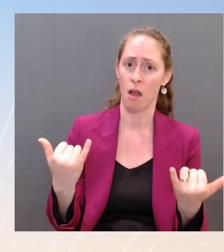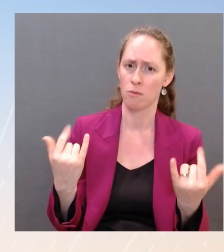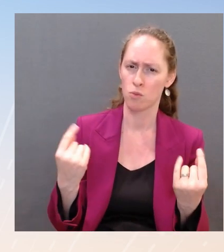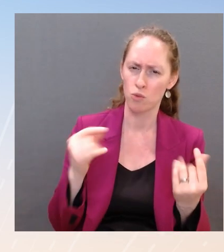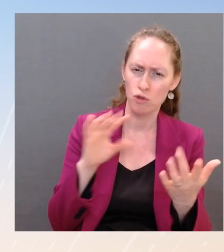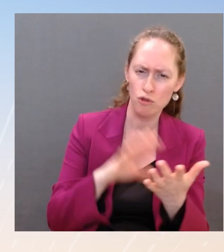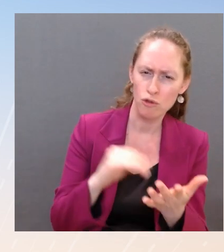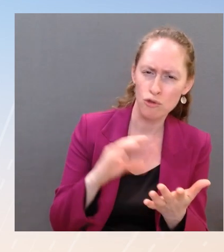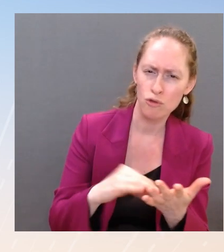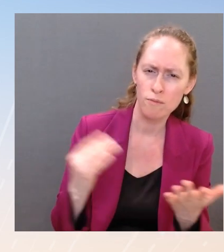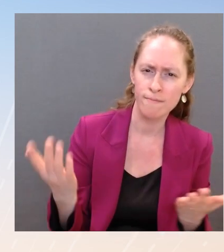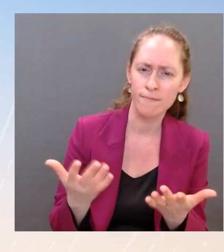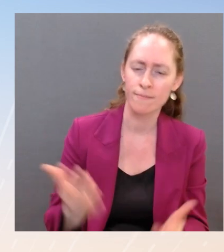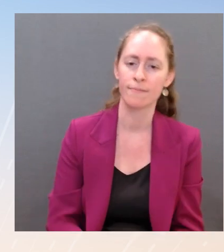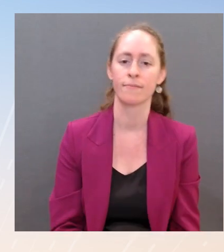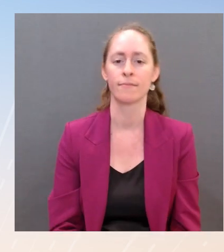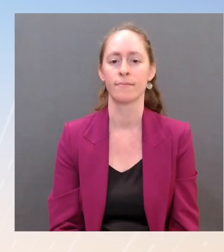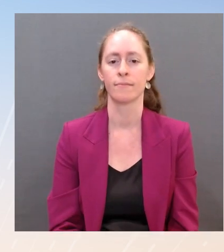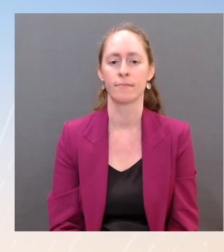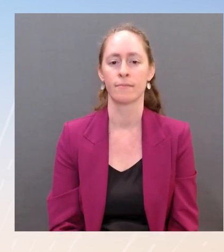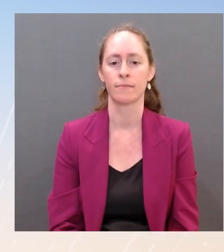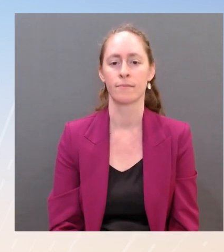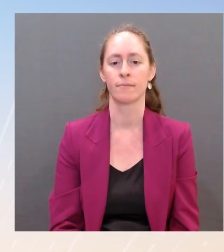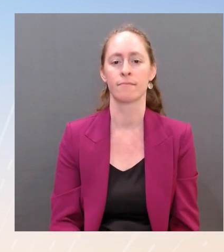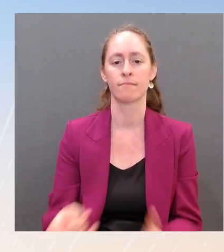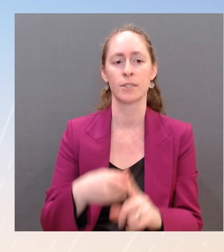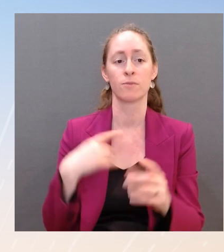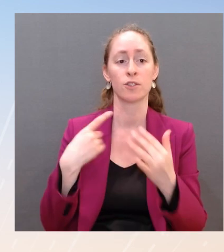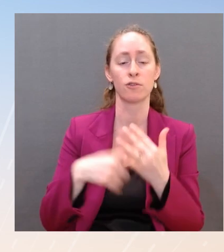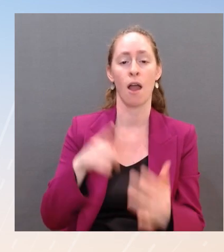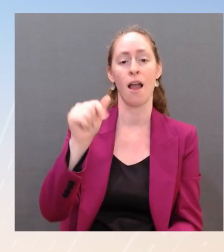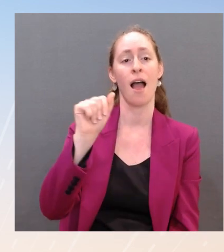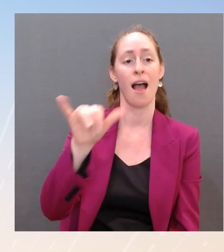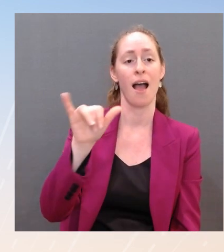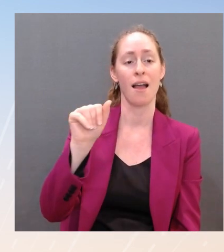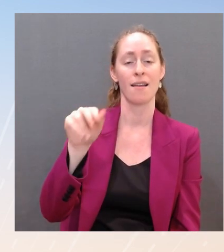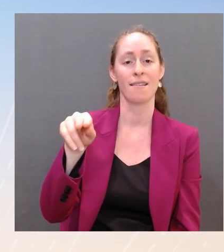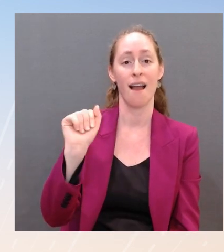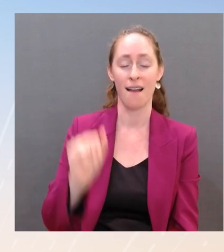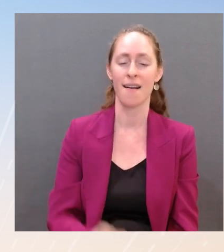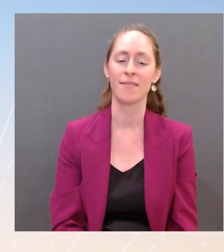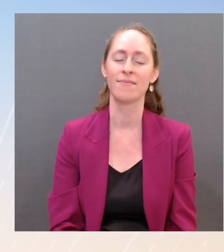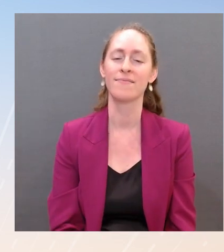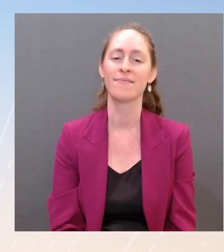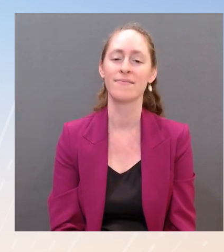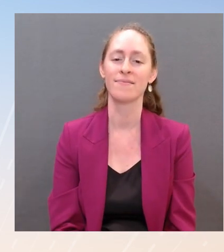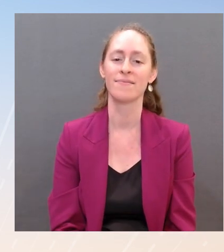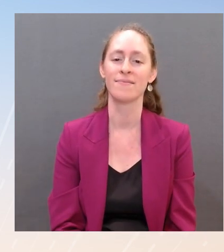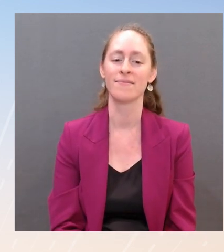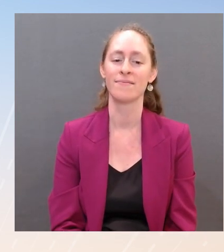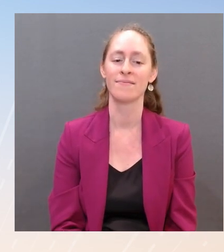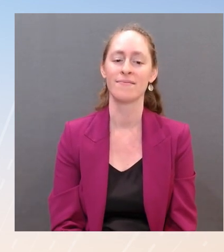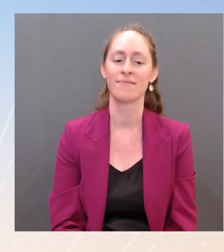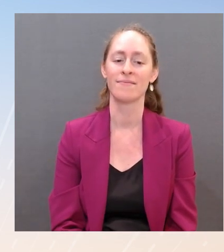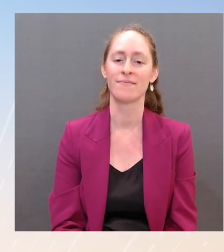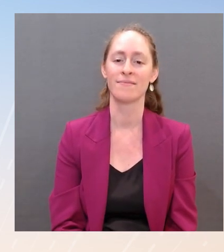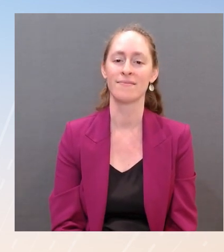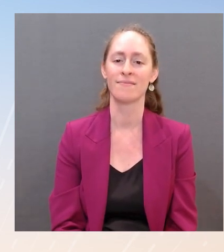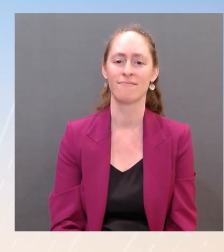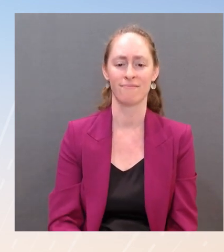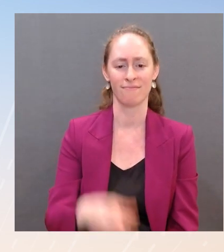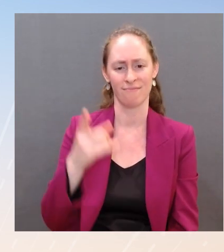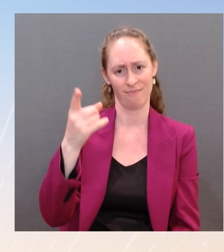with Ayana, who is an extraordinary woman who's here to share with us her mental health journey. Ayana, let me turn it over